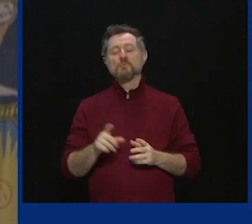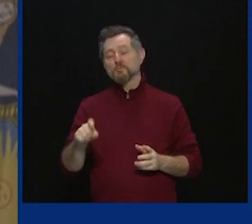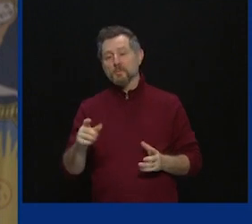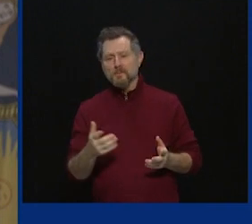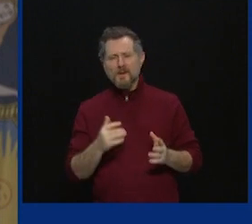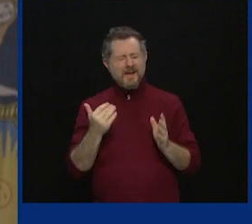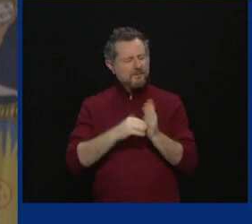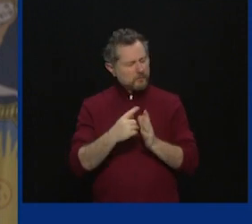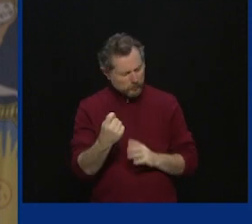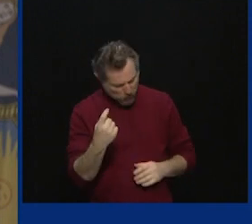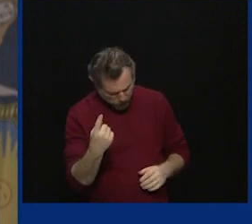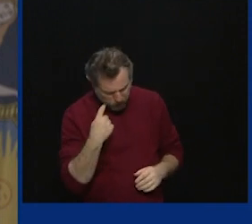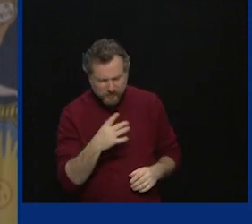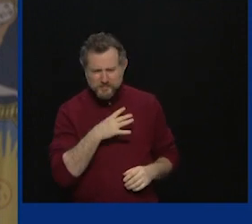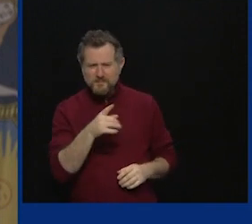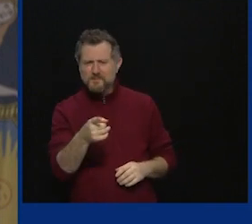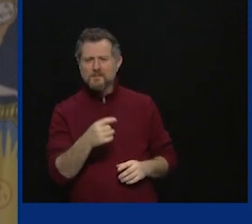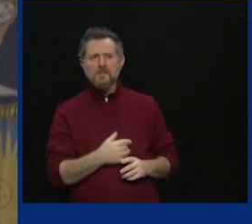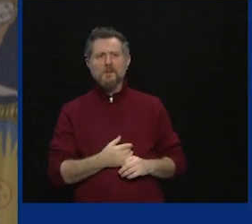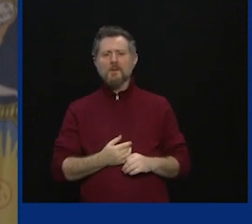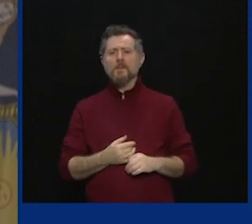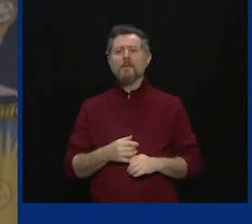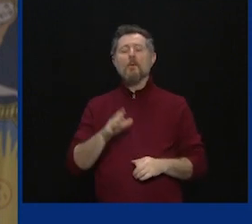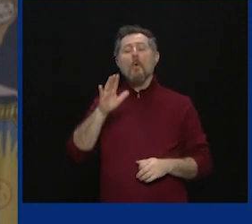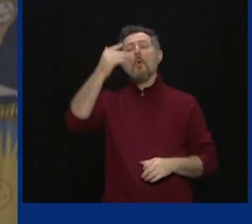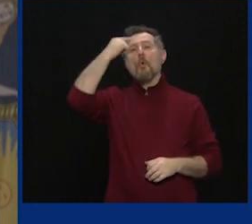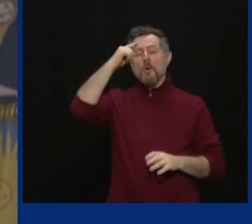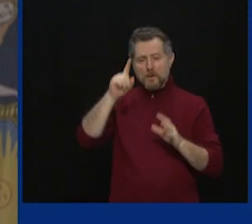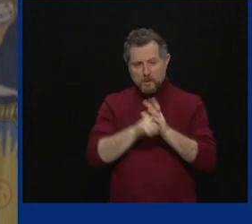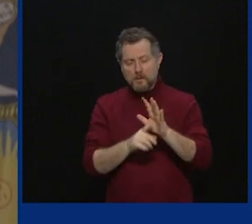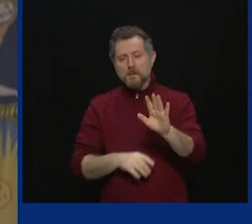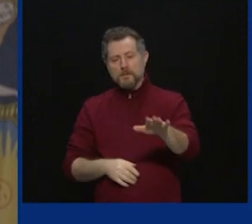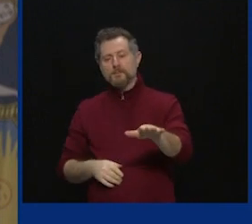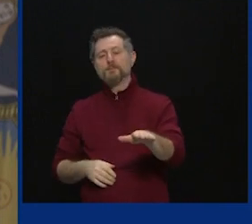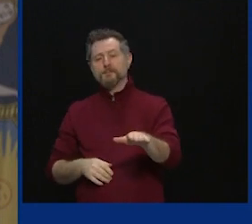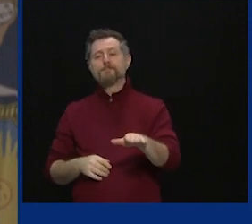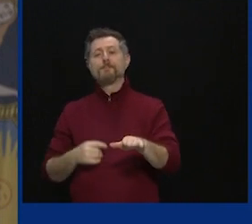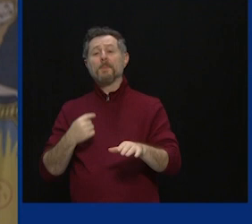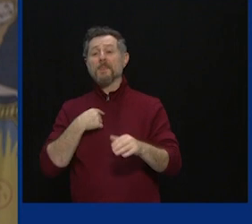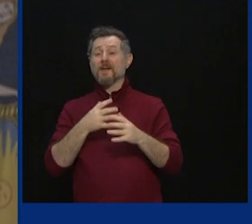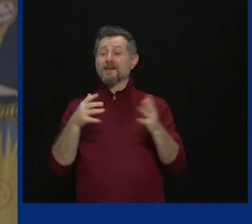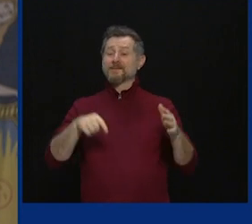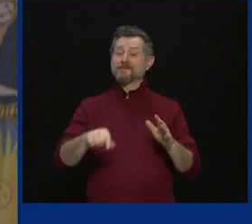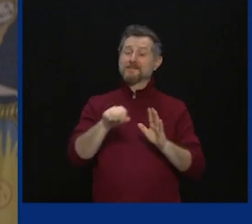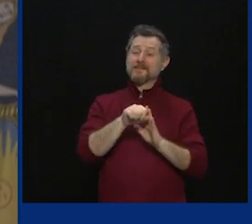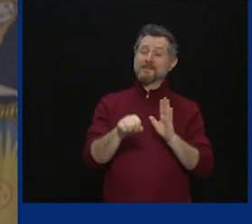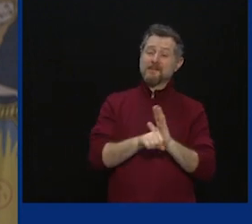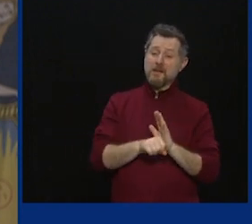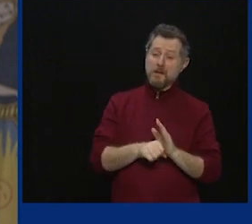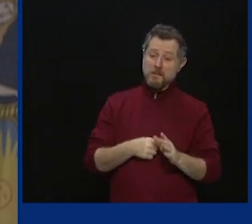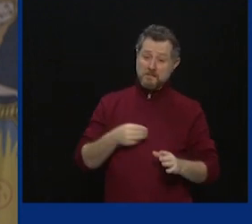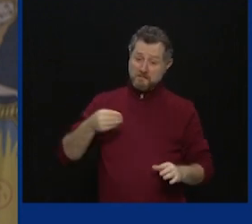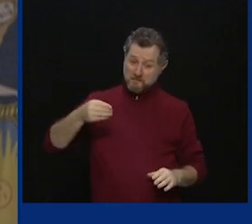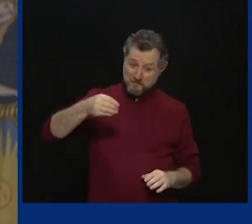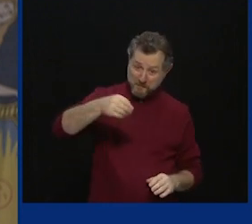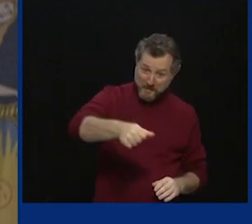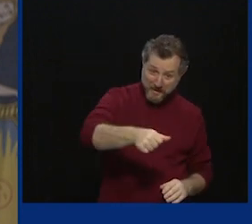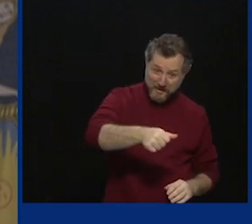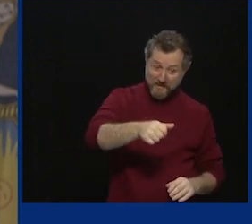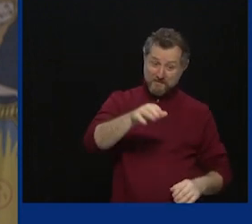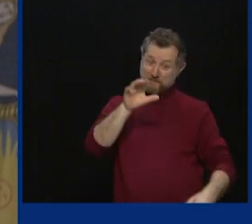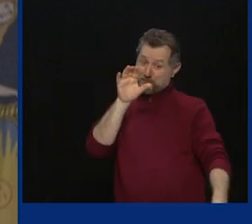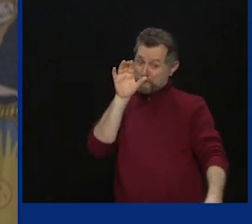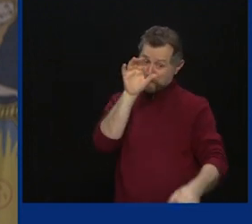mandate. There's not a requirement that the state fund the enforcement. States, counties have always had